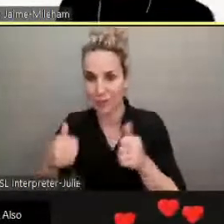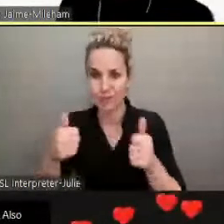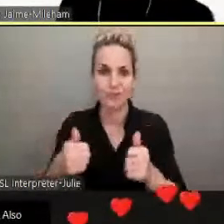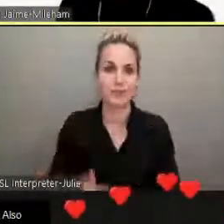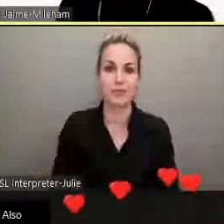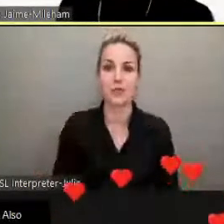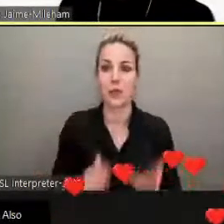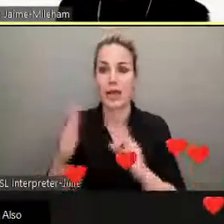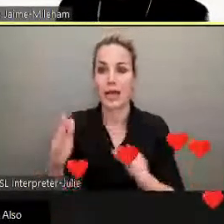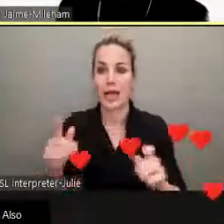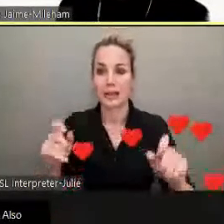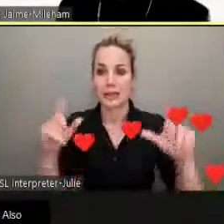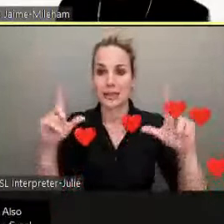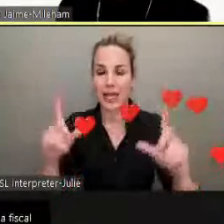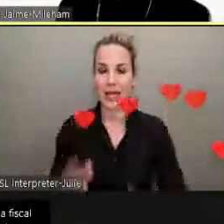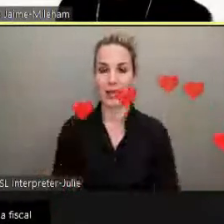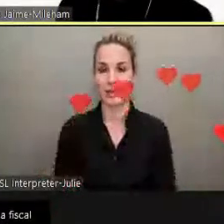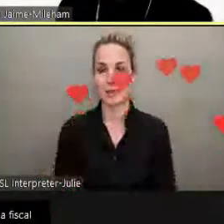our next slide.